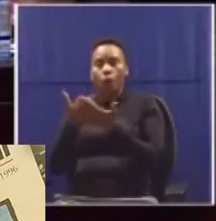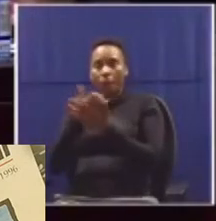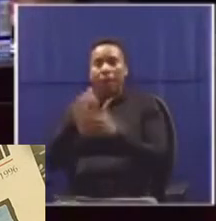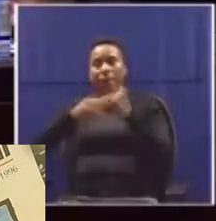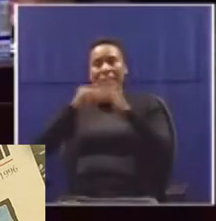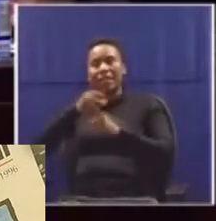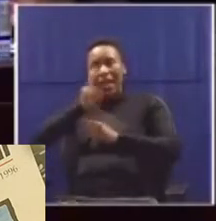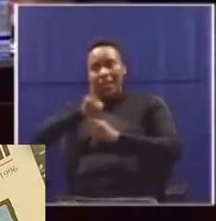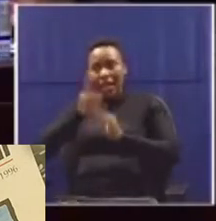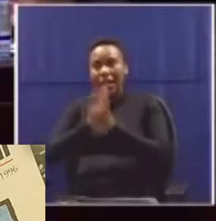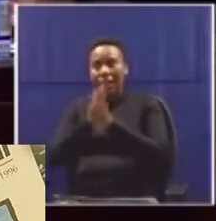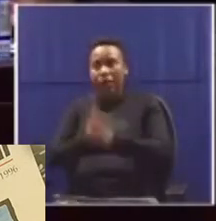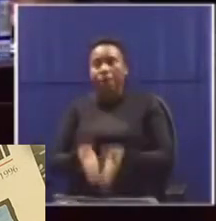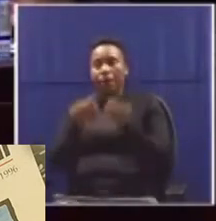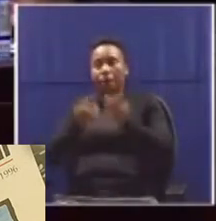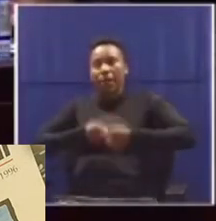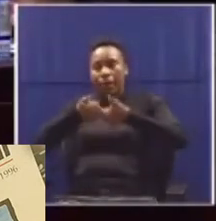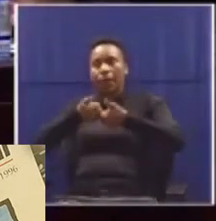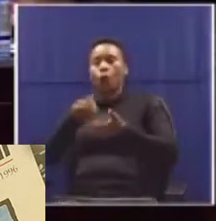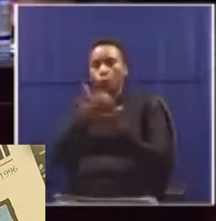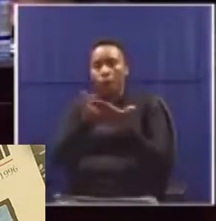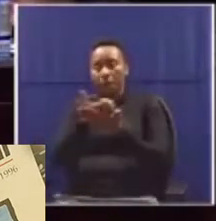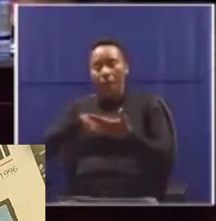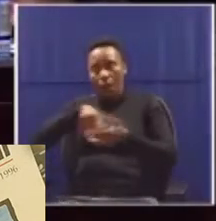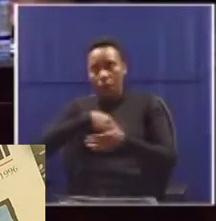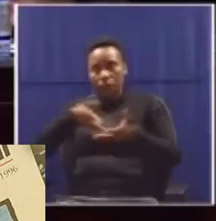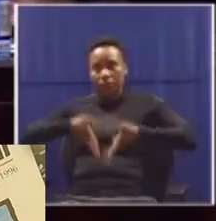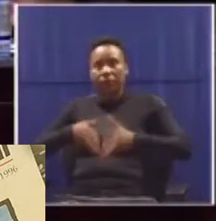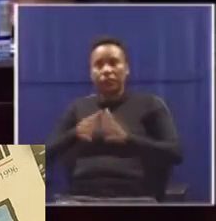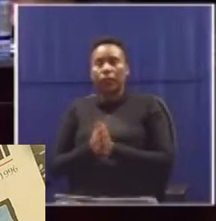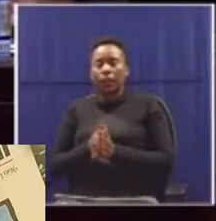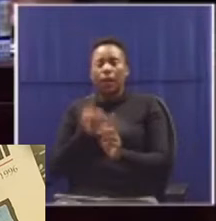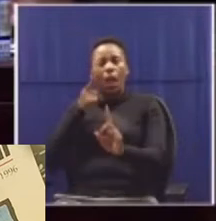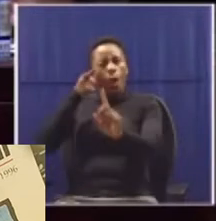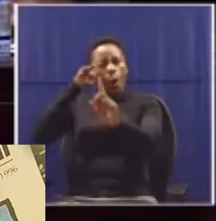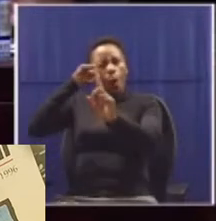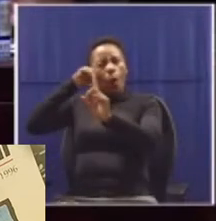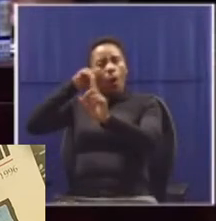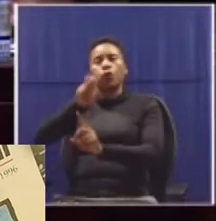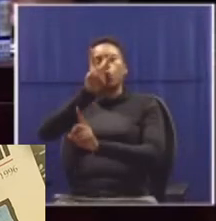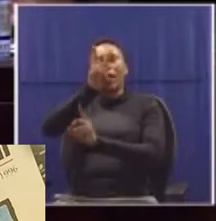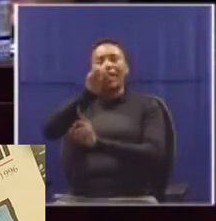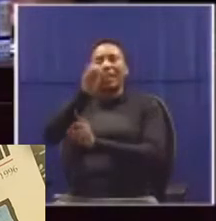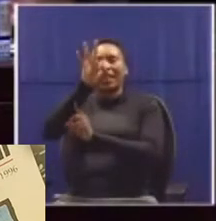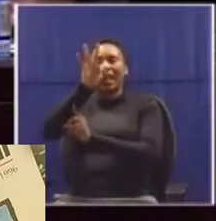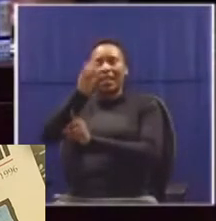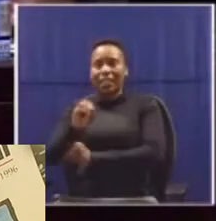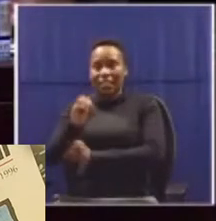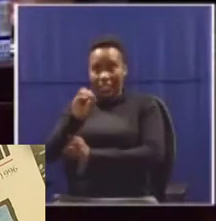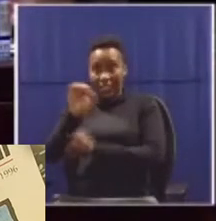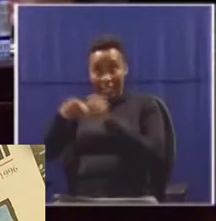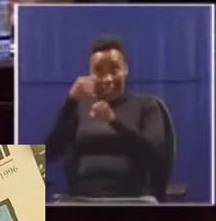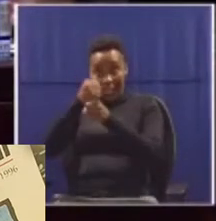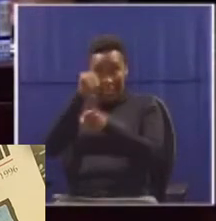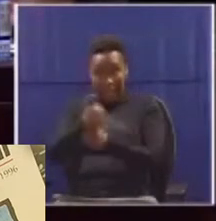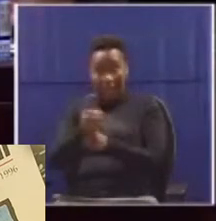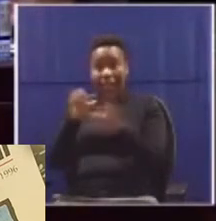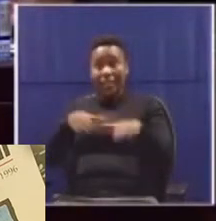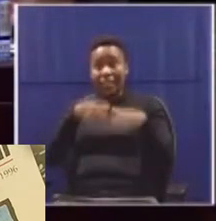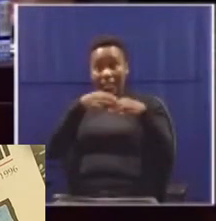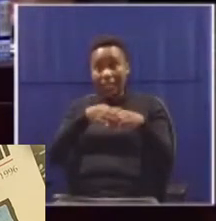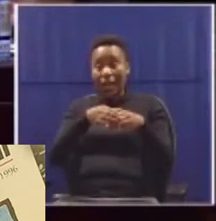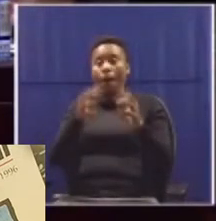and Recovery plan it is projected that by 2013 the sector will create some 11